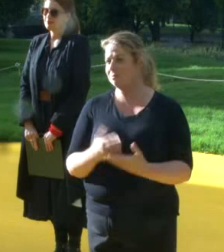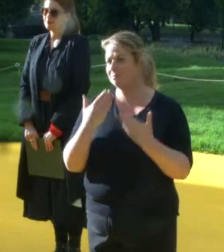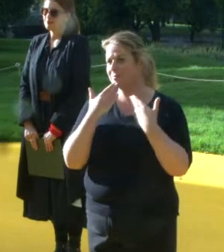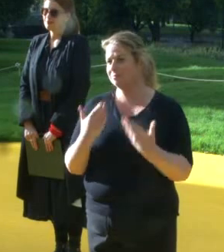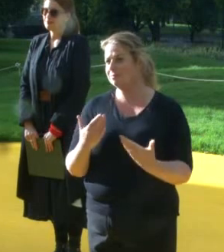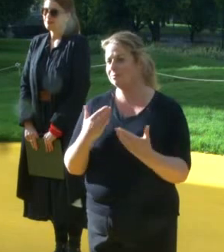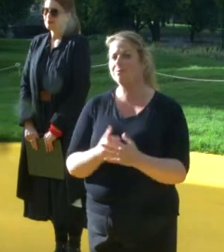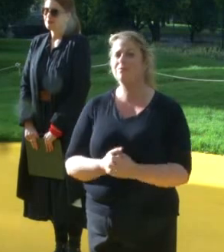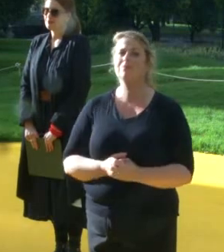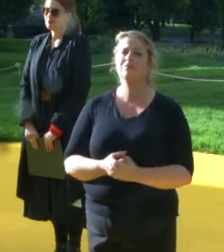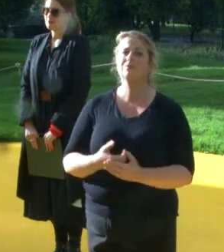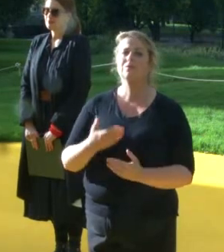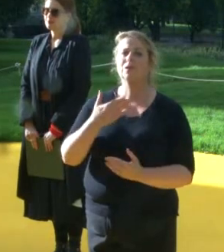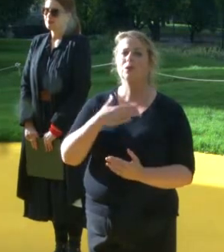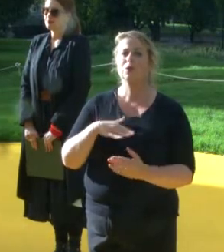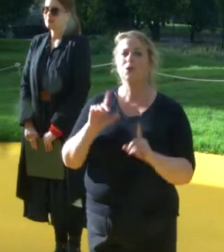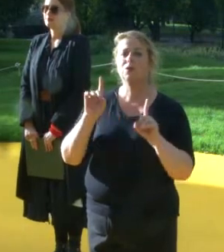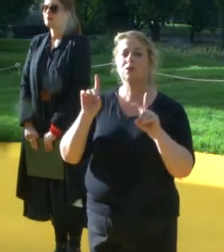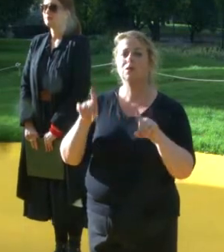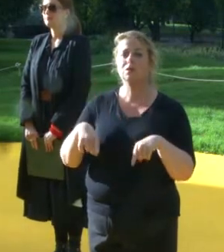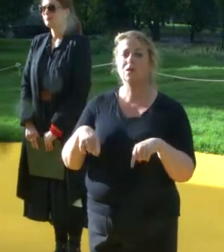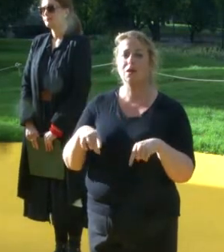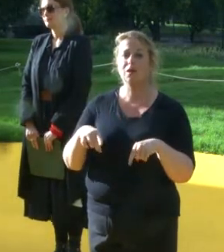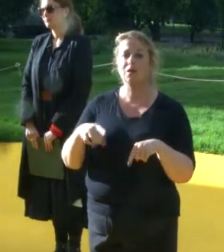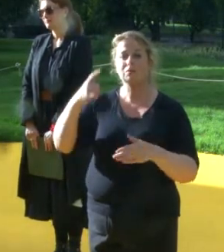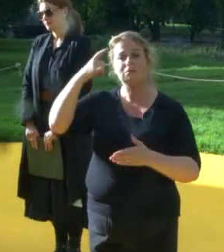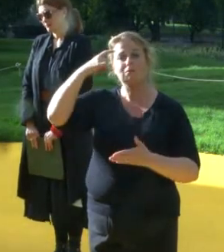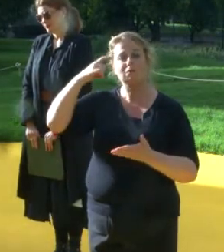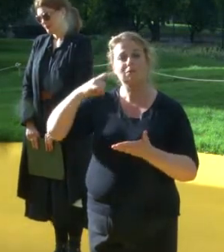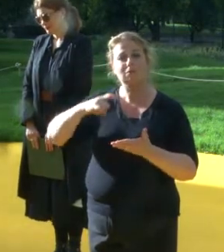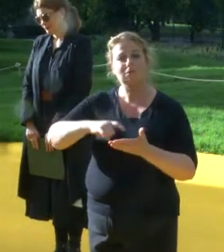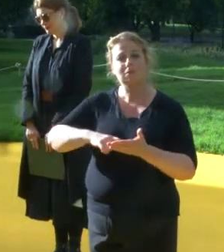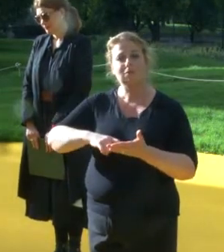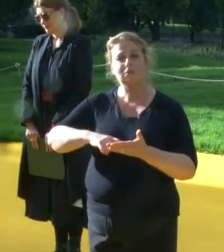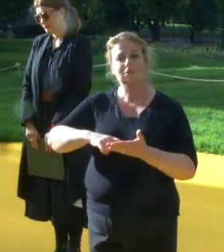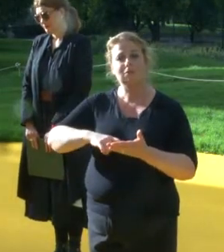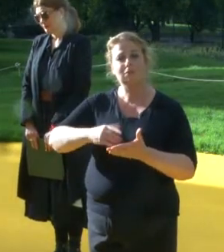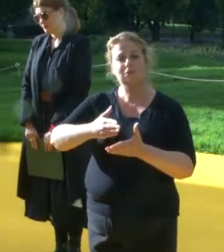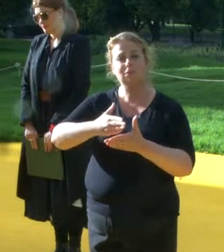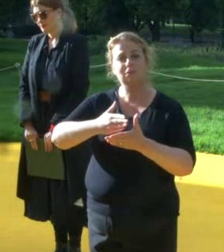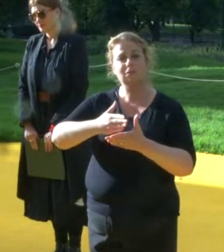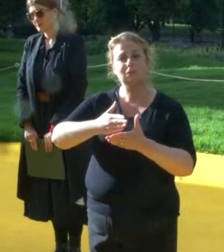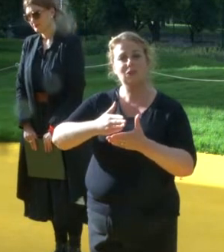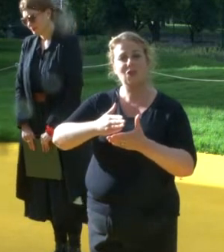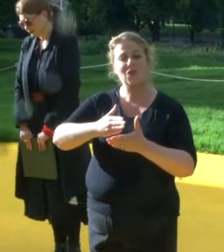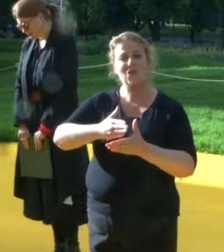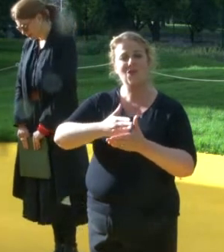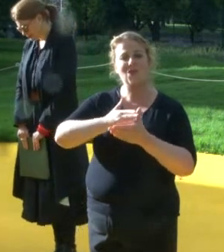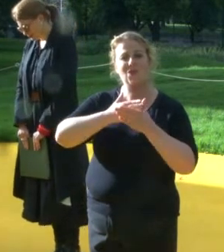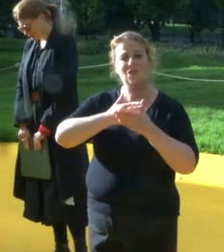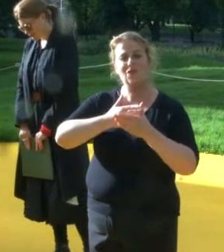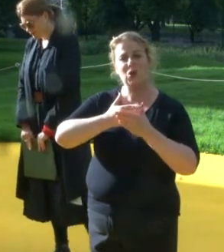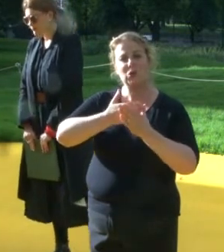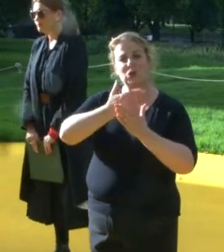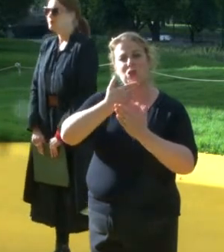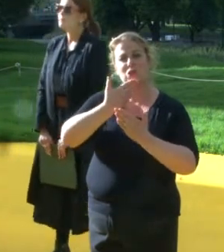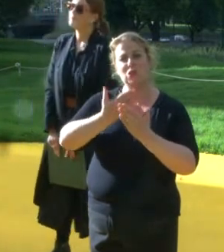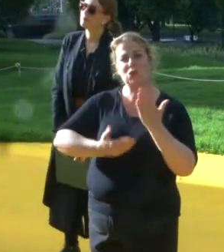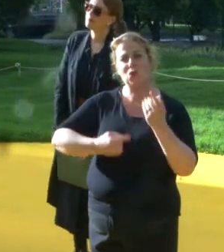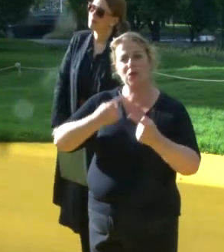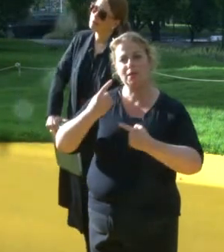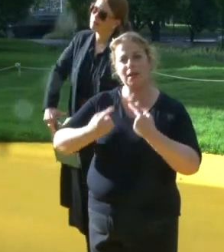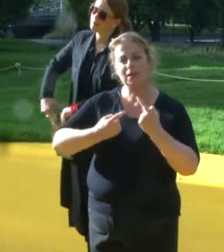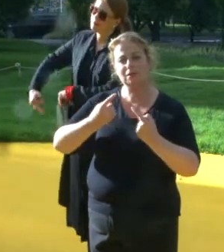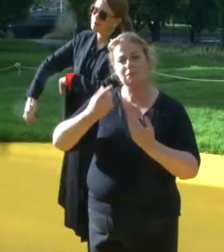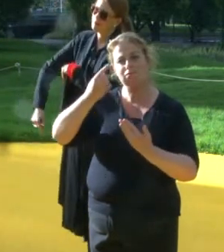Thank you. I'd like to begin by acknowledging our first storytellers and to particularly pay